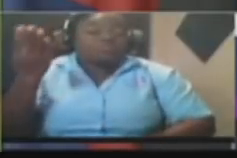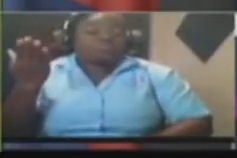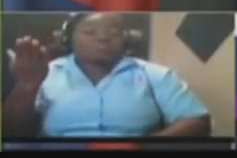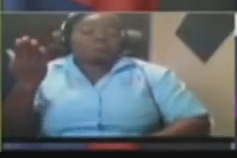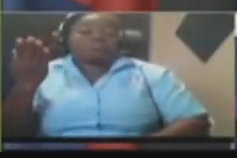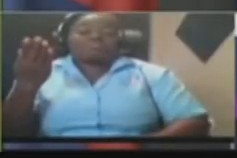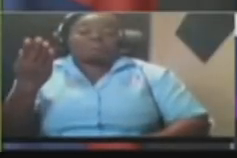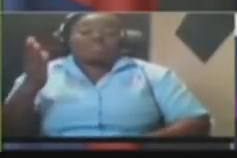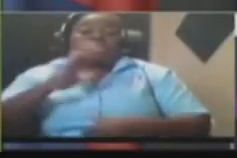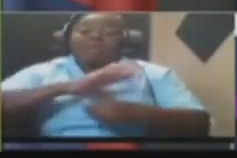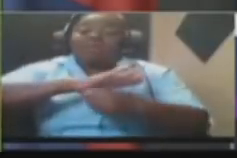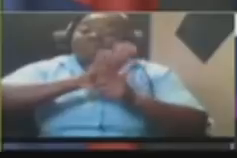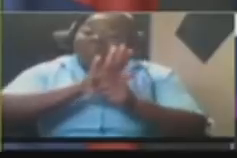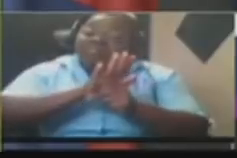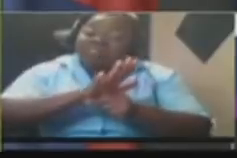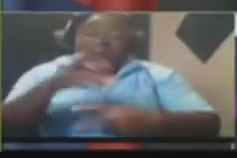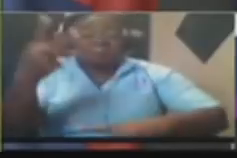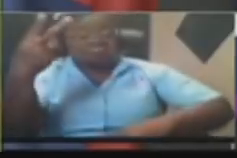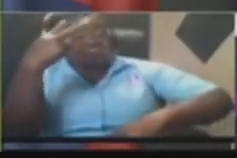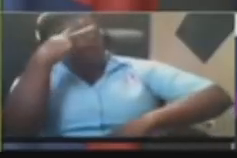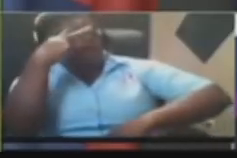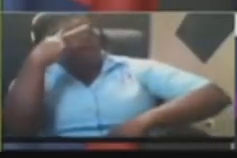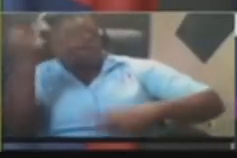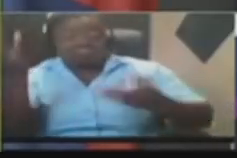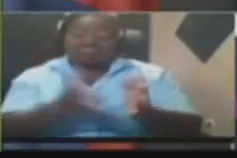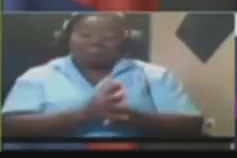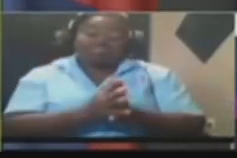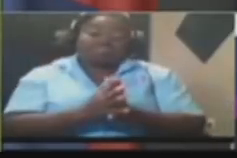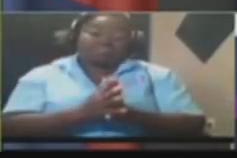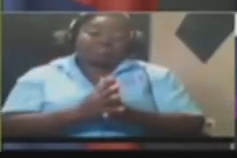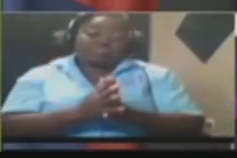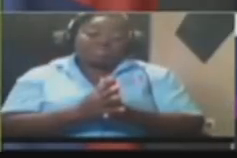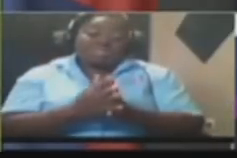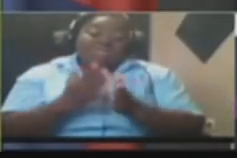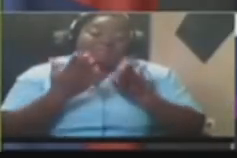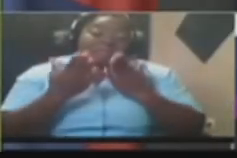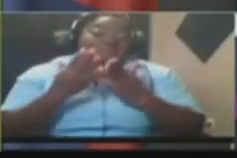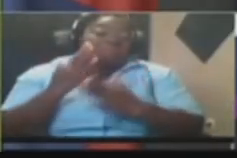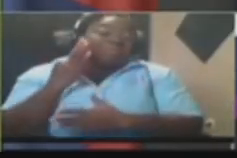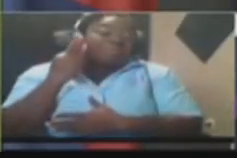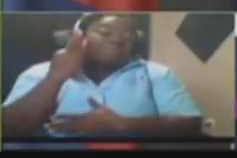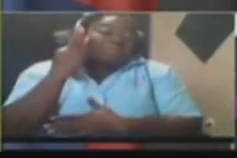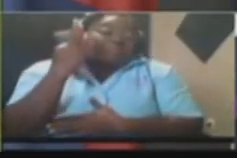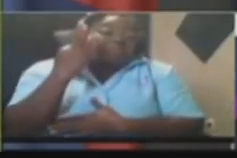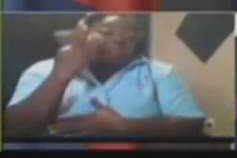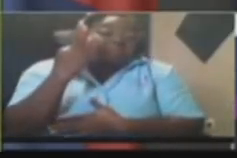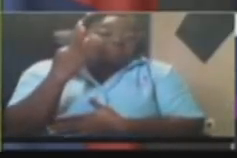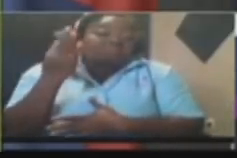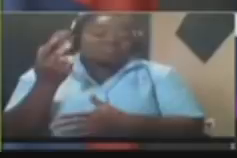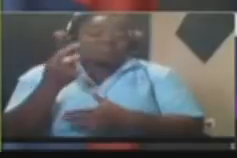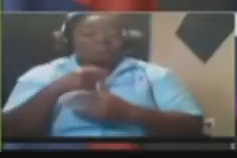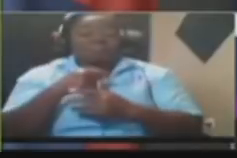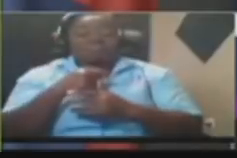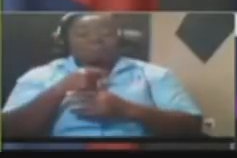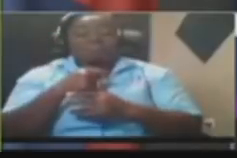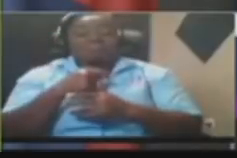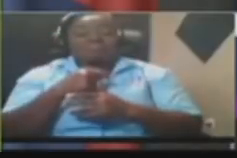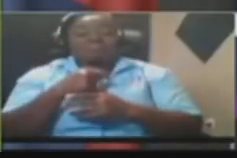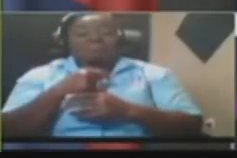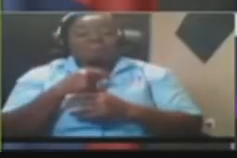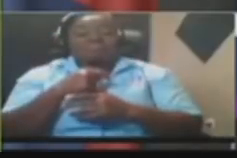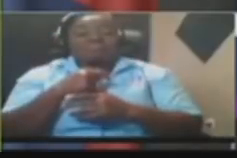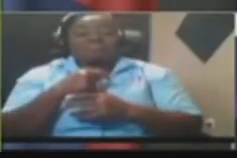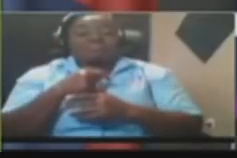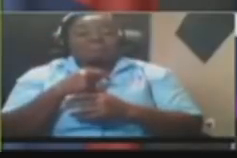viruses. And if the condition arises, God forbid, that a government,